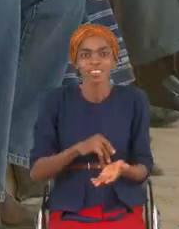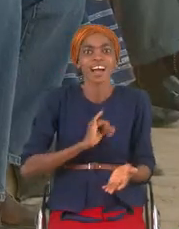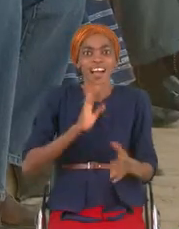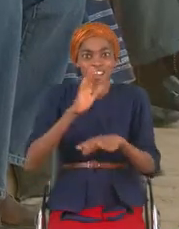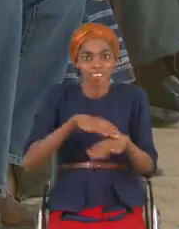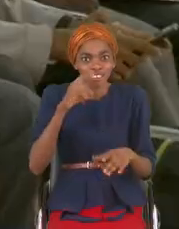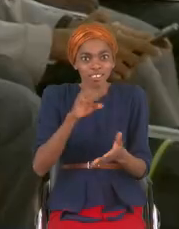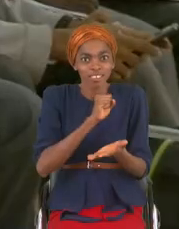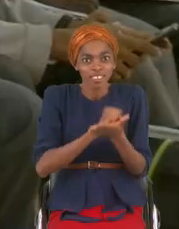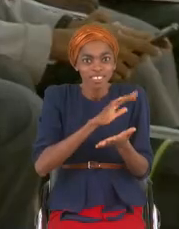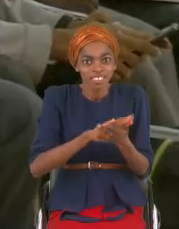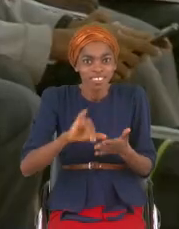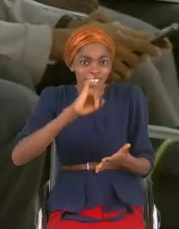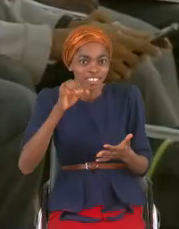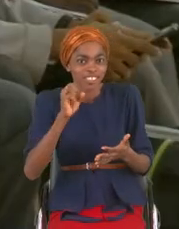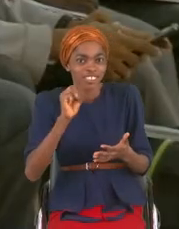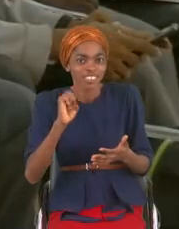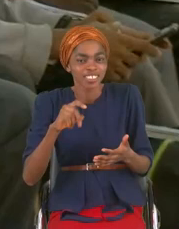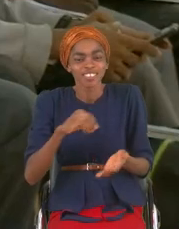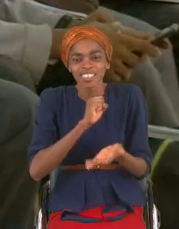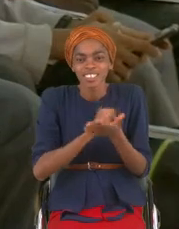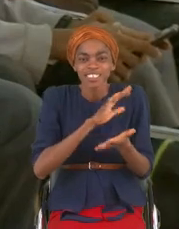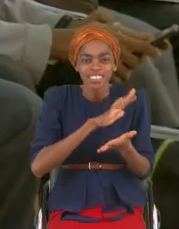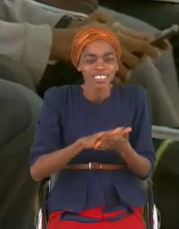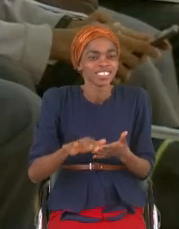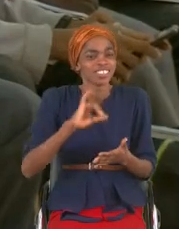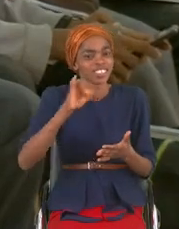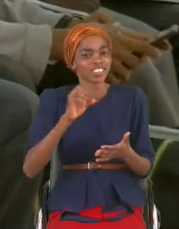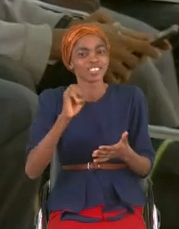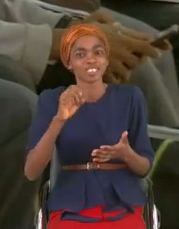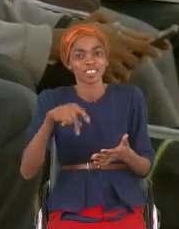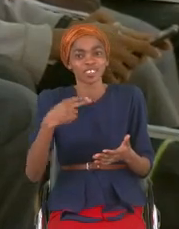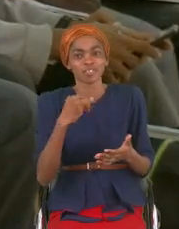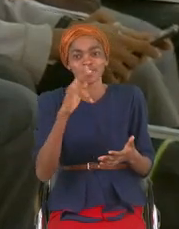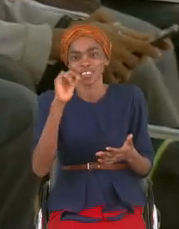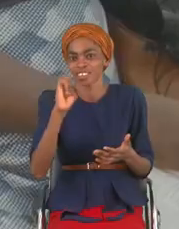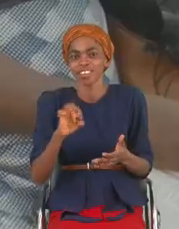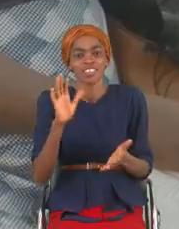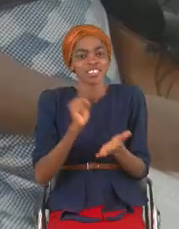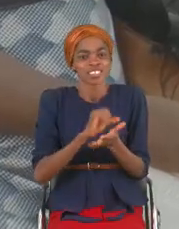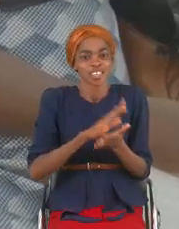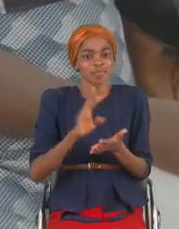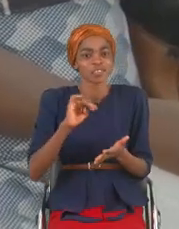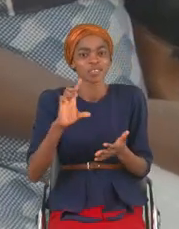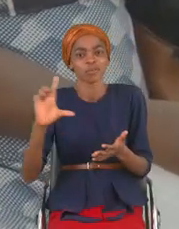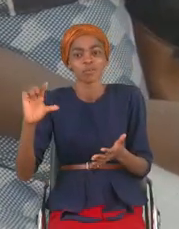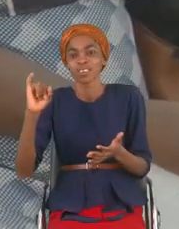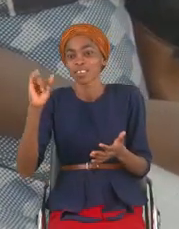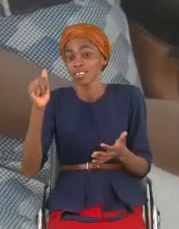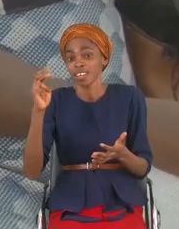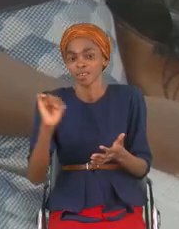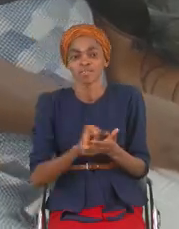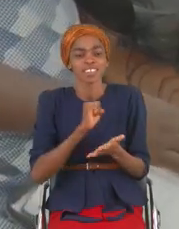Saint Joseph, Saint Josephine, Saint William, Saint